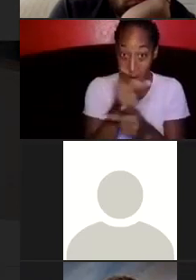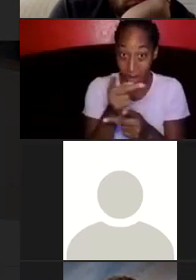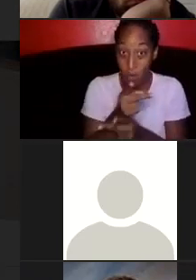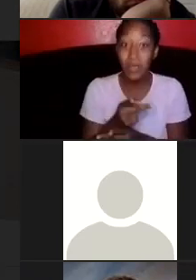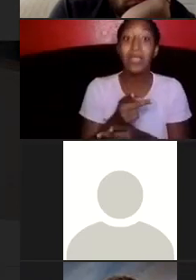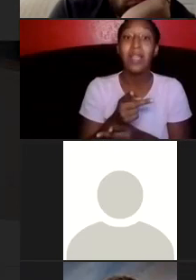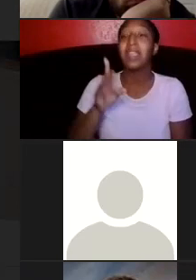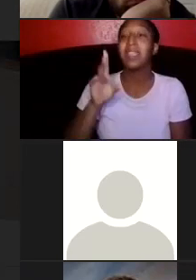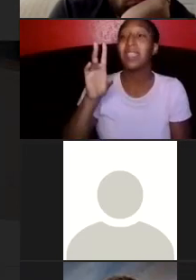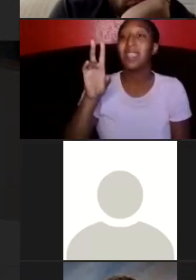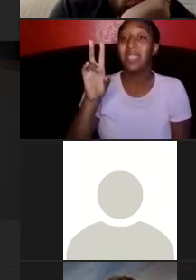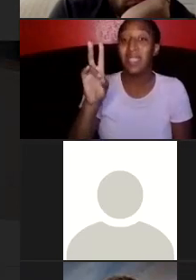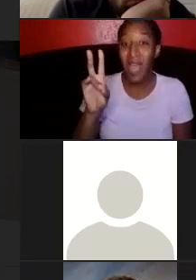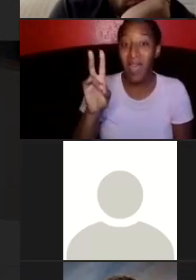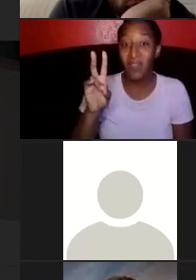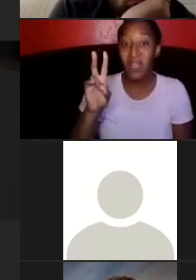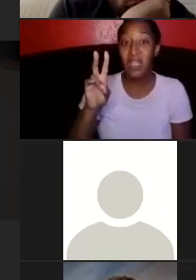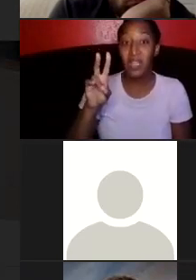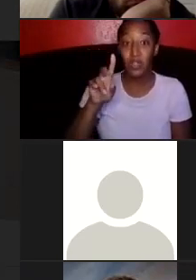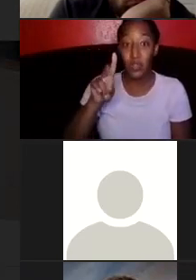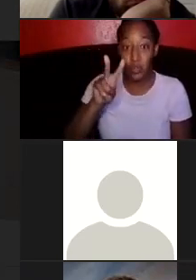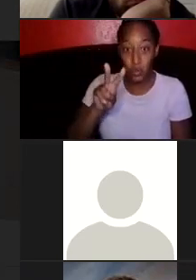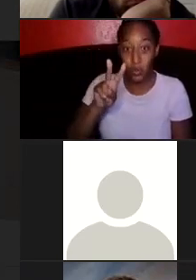1780 miles per hour squared.